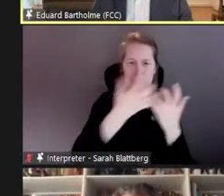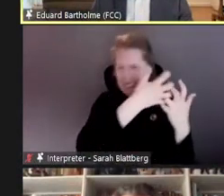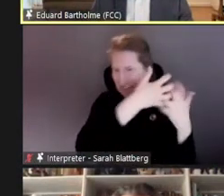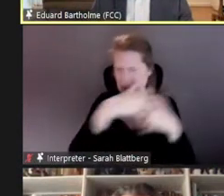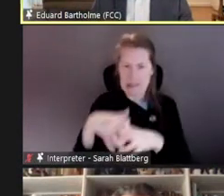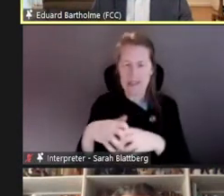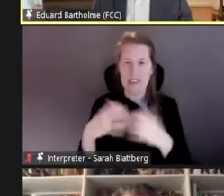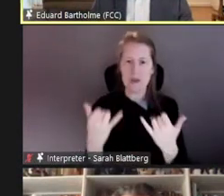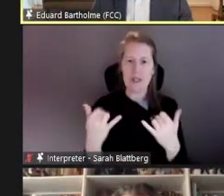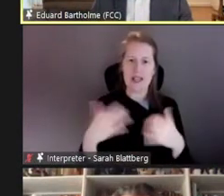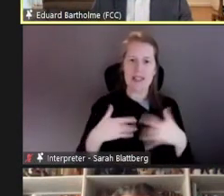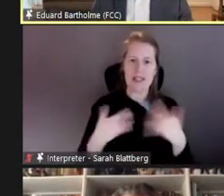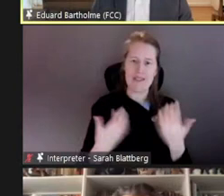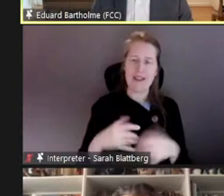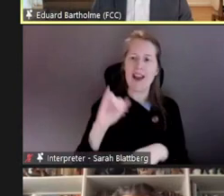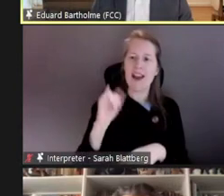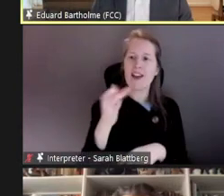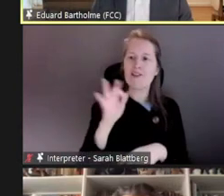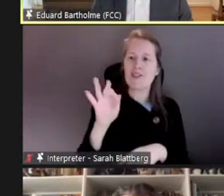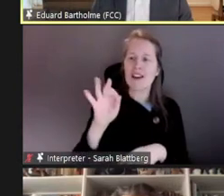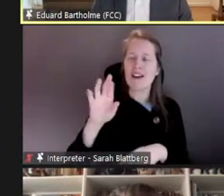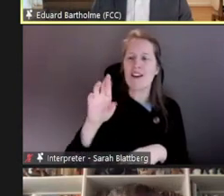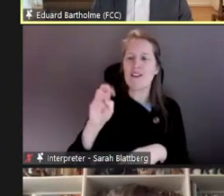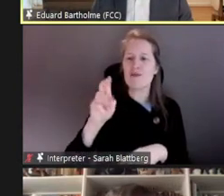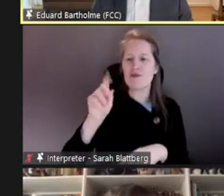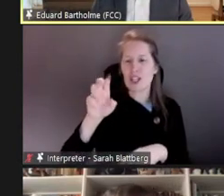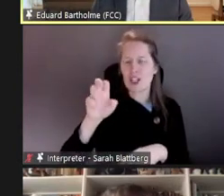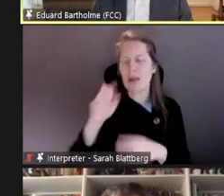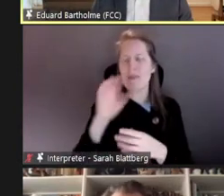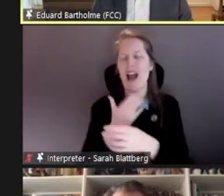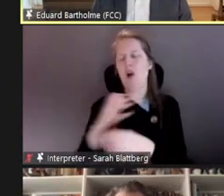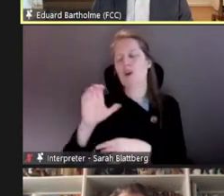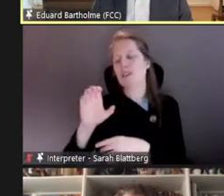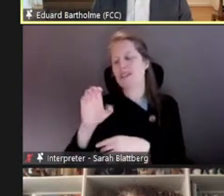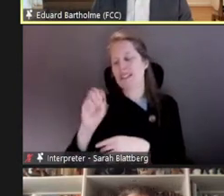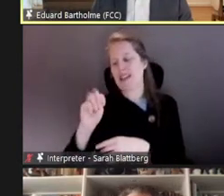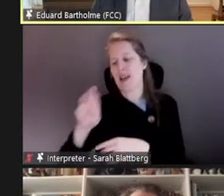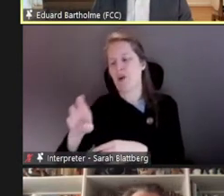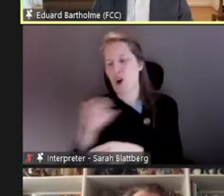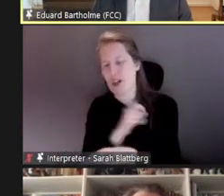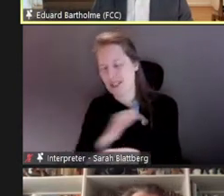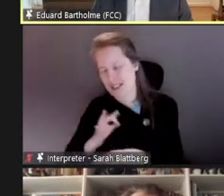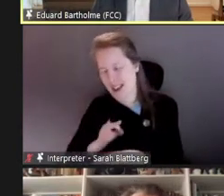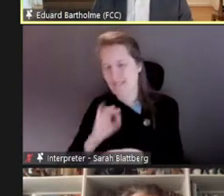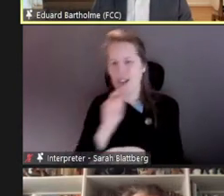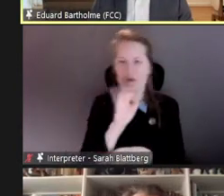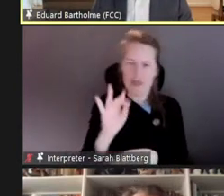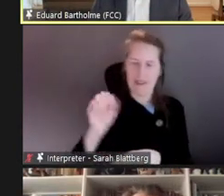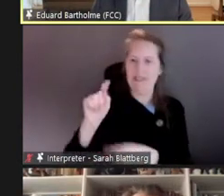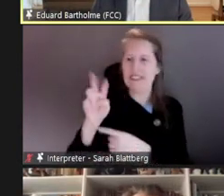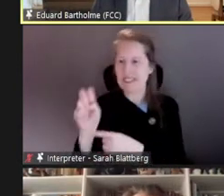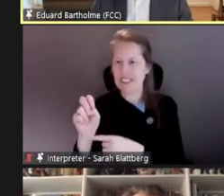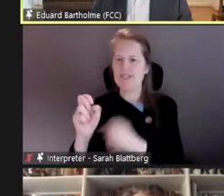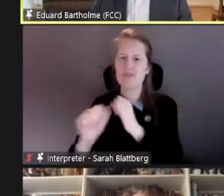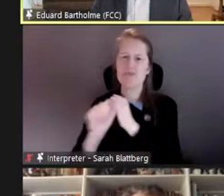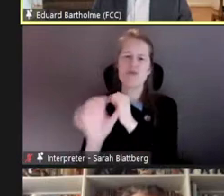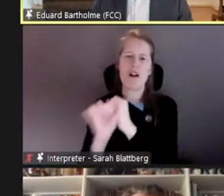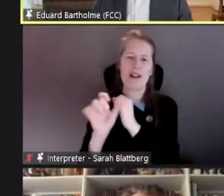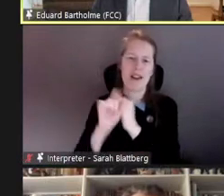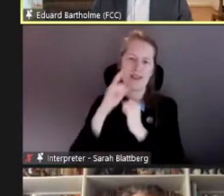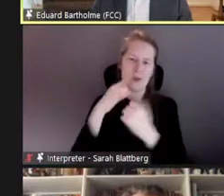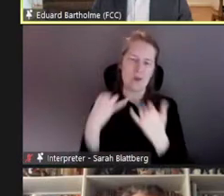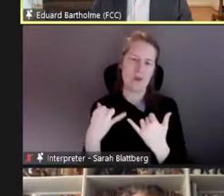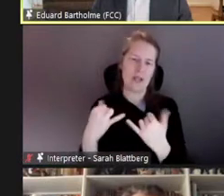together, Jeffrey Reardon and Steve Balderson of our commission meeting room staff who handle the broadcast of events like this one on